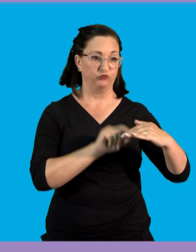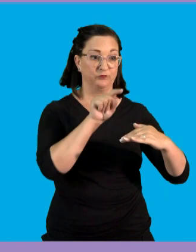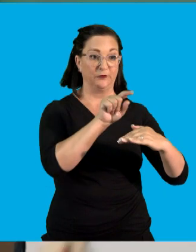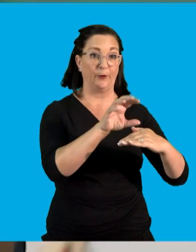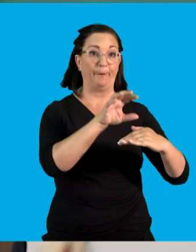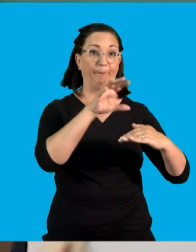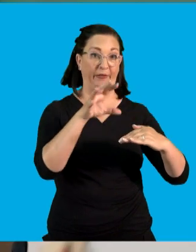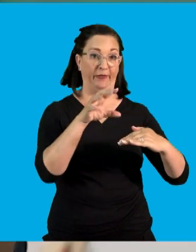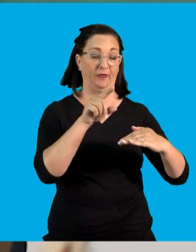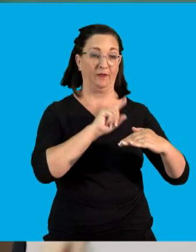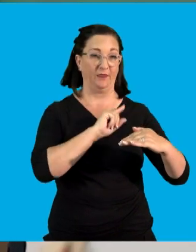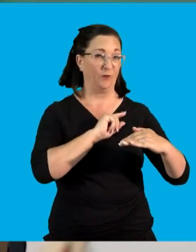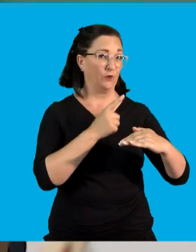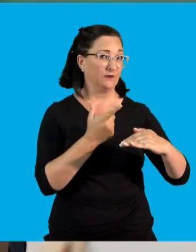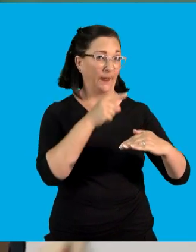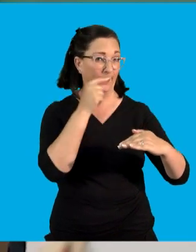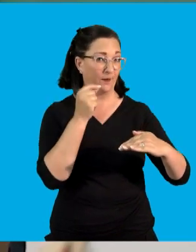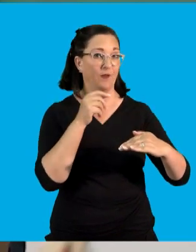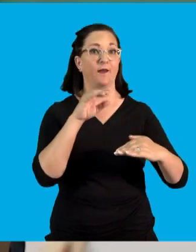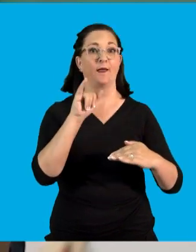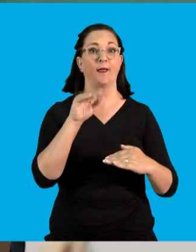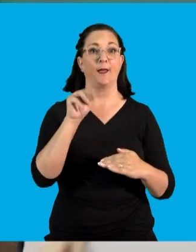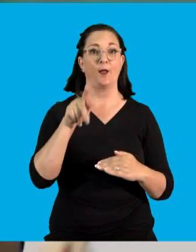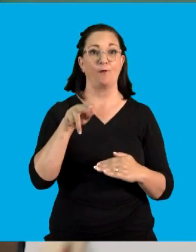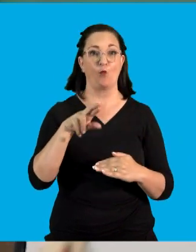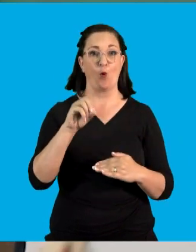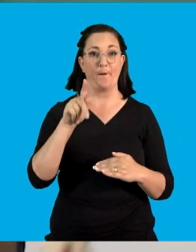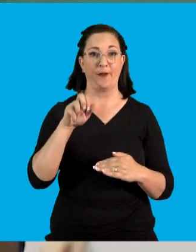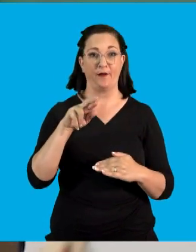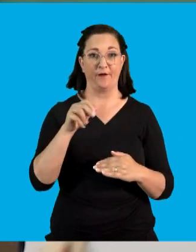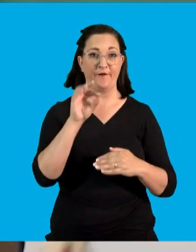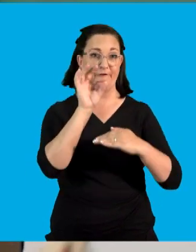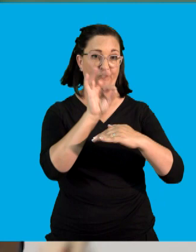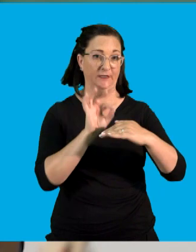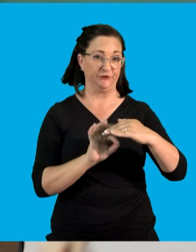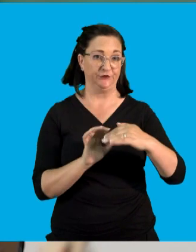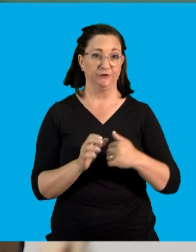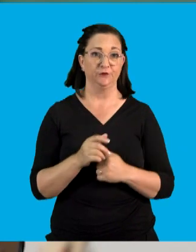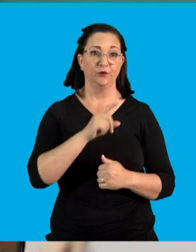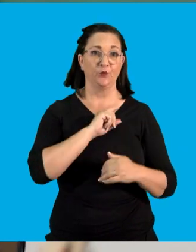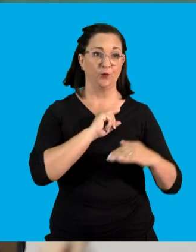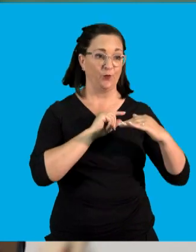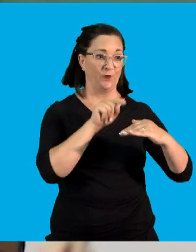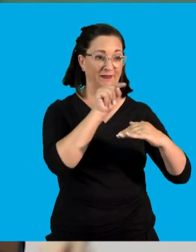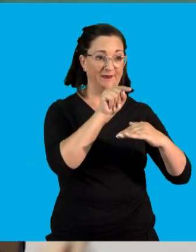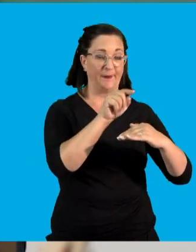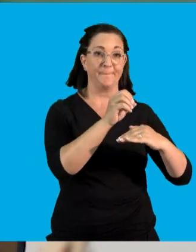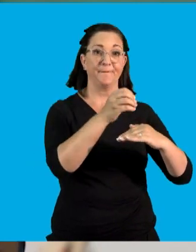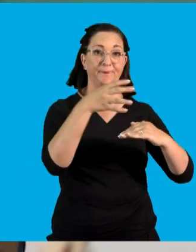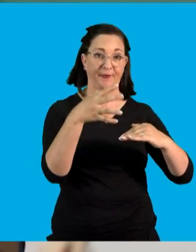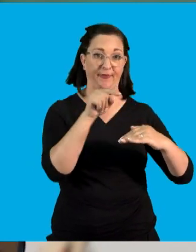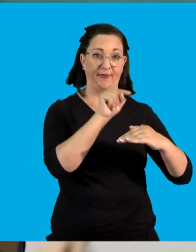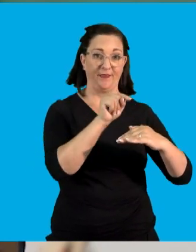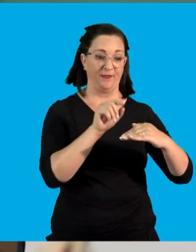fraction? This is an improper fraction. Do you remember why we call it an improper fraction? This is because